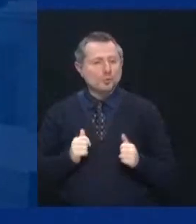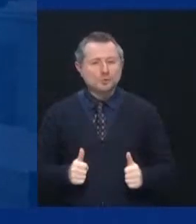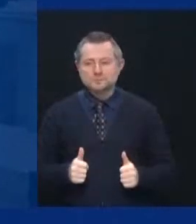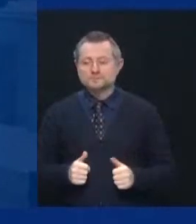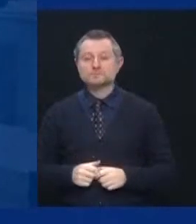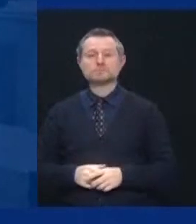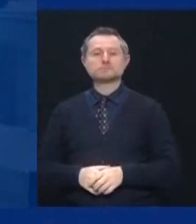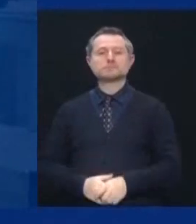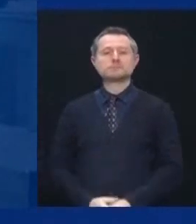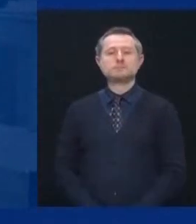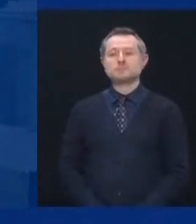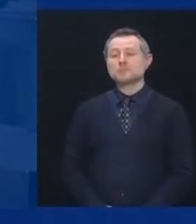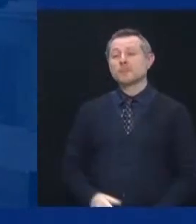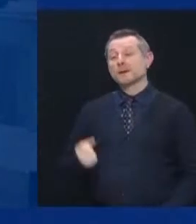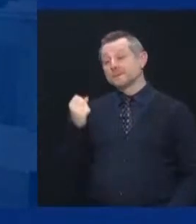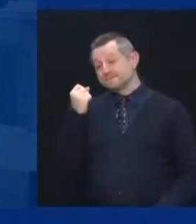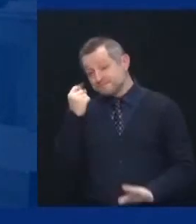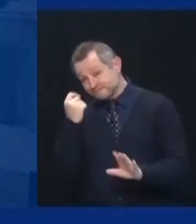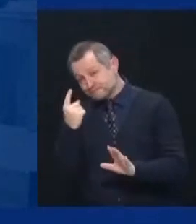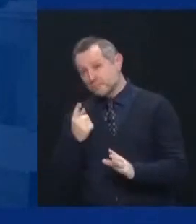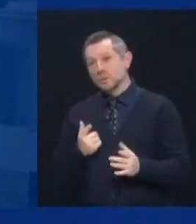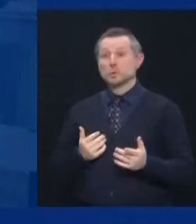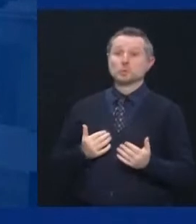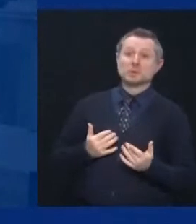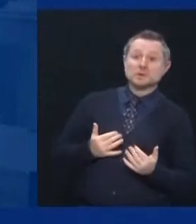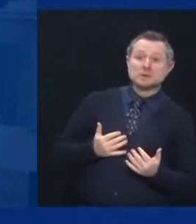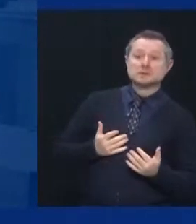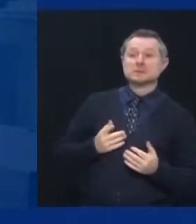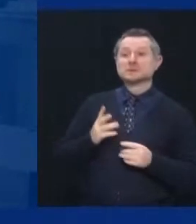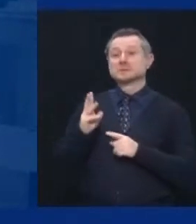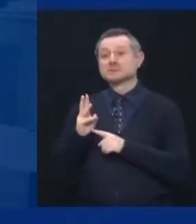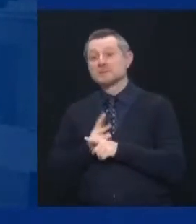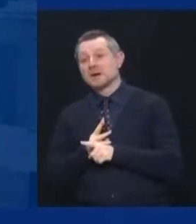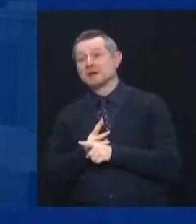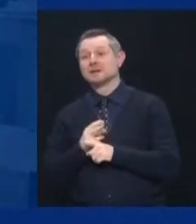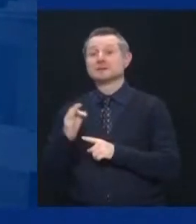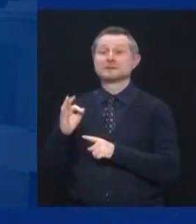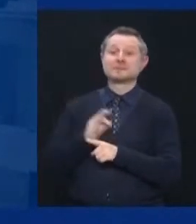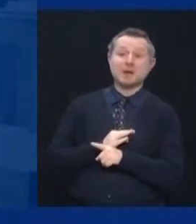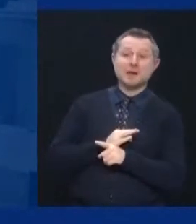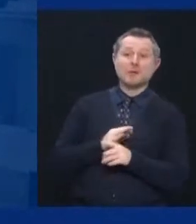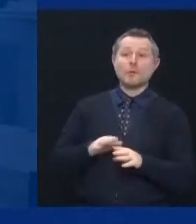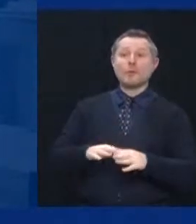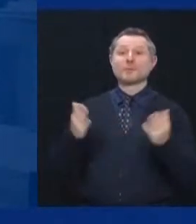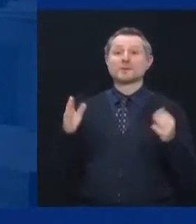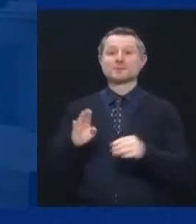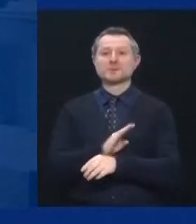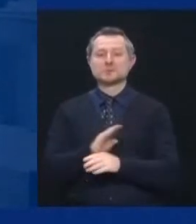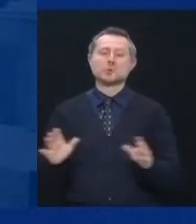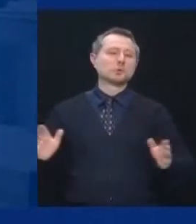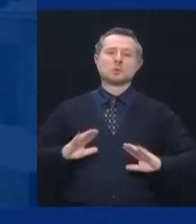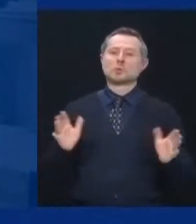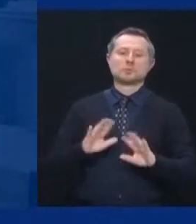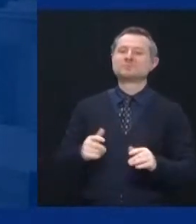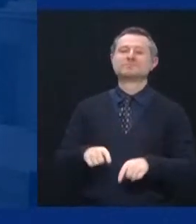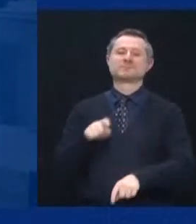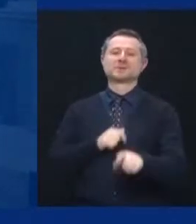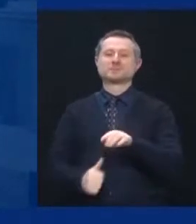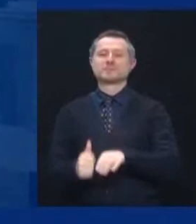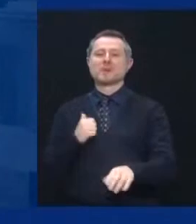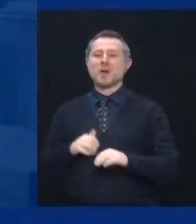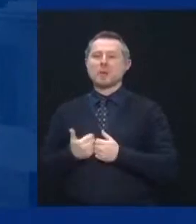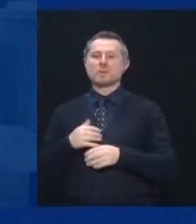The question is, rather than wait 6, 9, 12 months to reopen the economy, can you start to